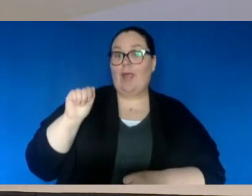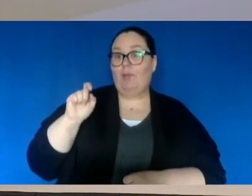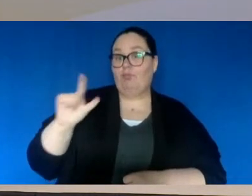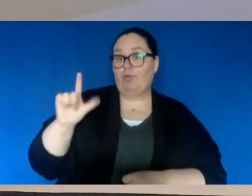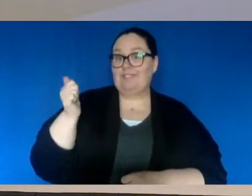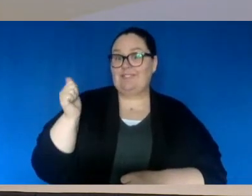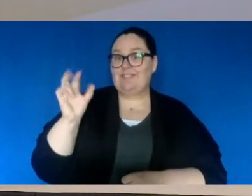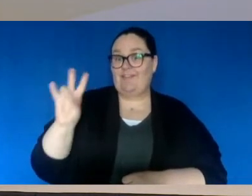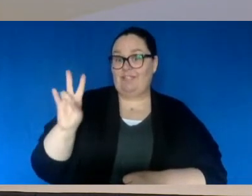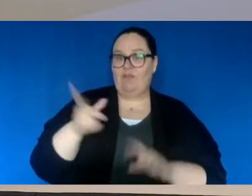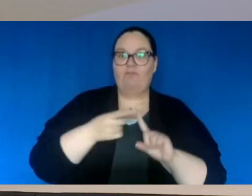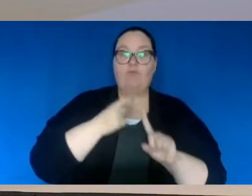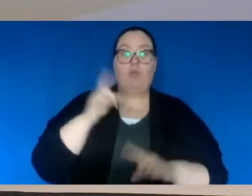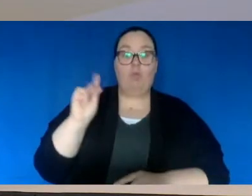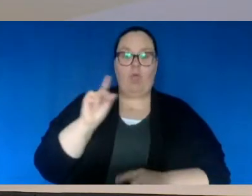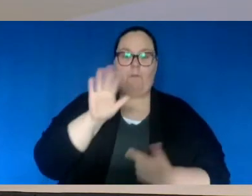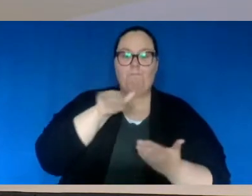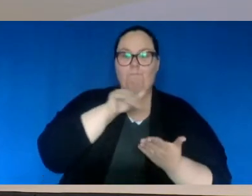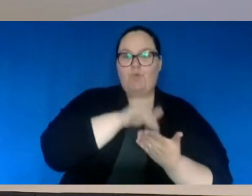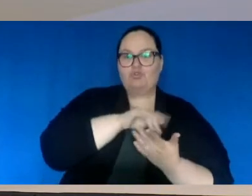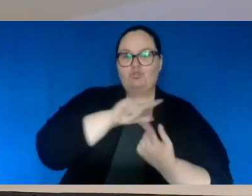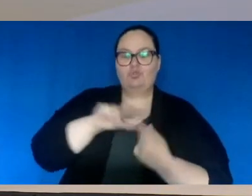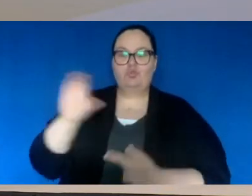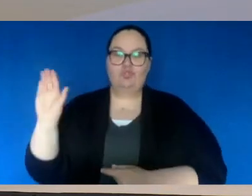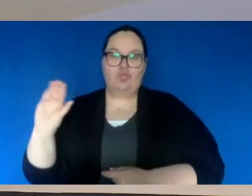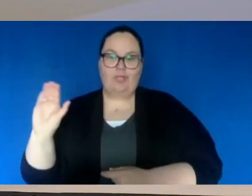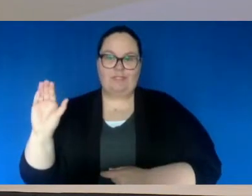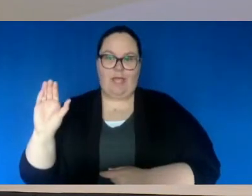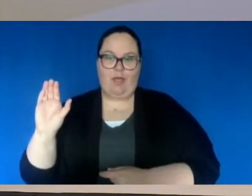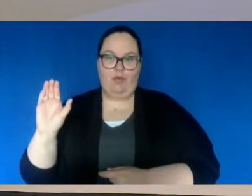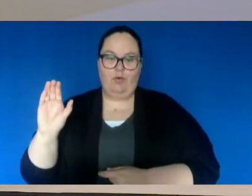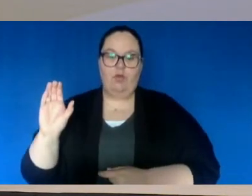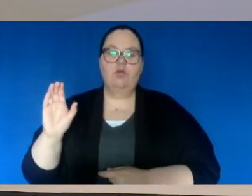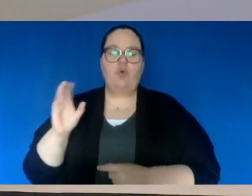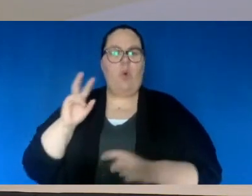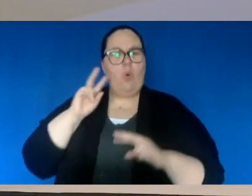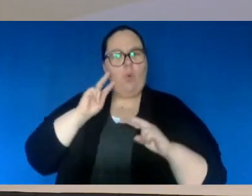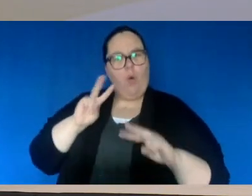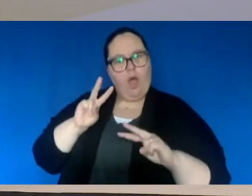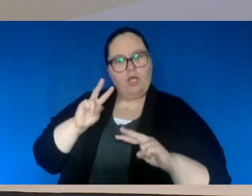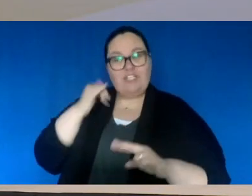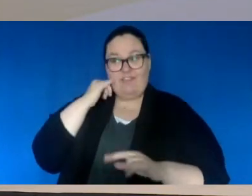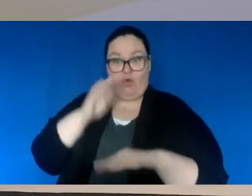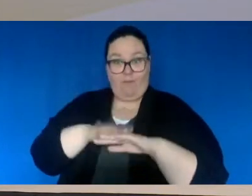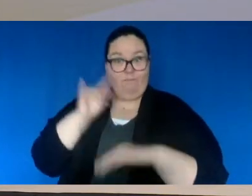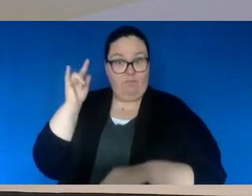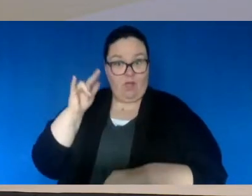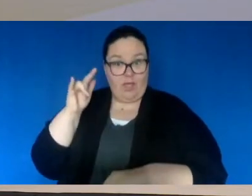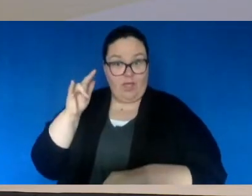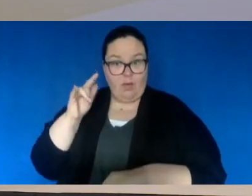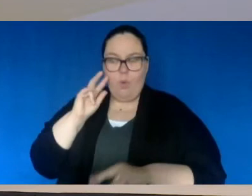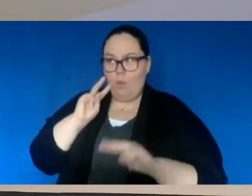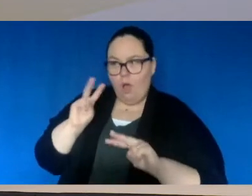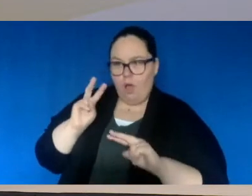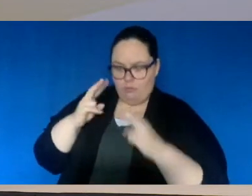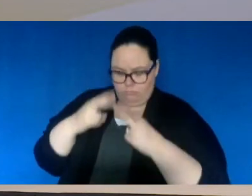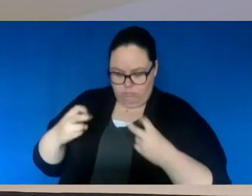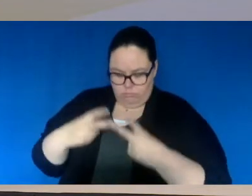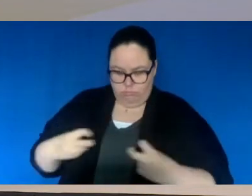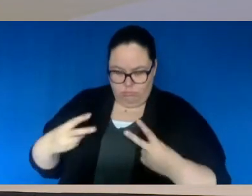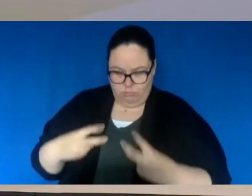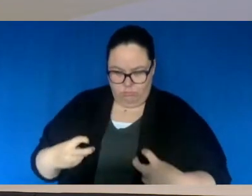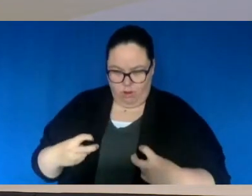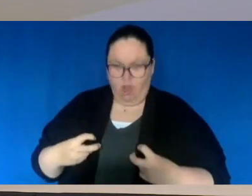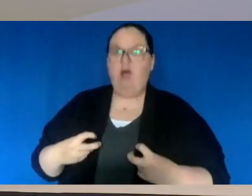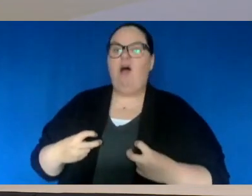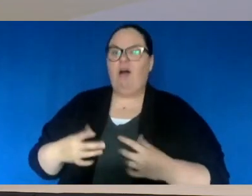for symptoms of COVID-19, and if any symptoms develop, they should be tested and continue to self-isolate until they